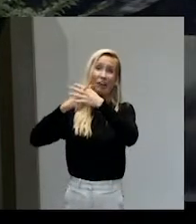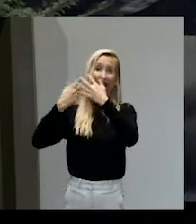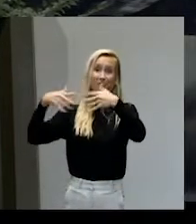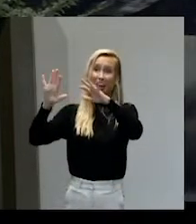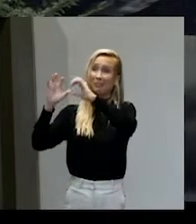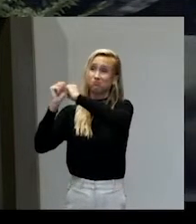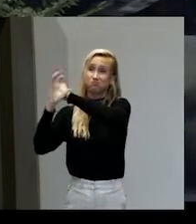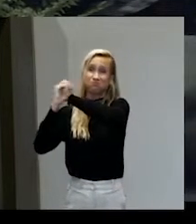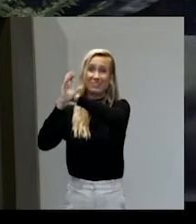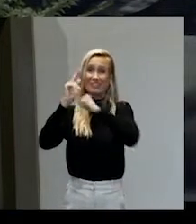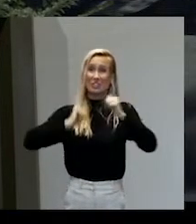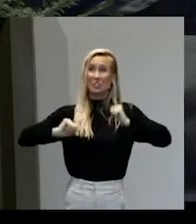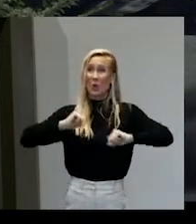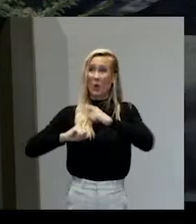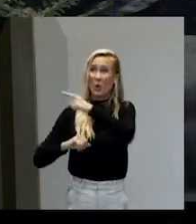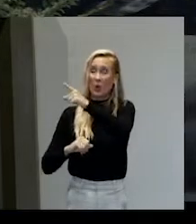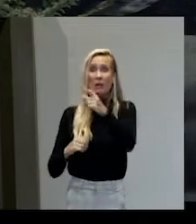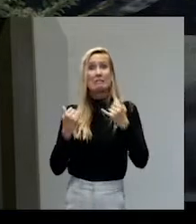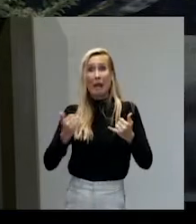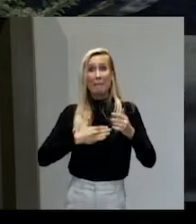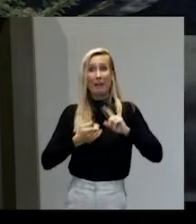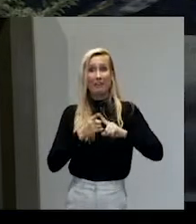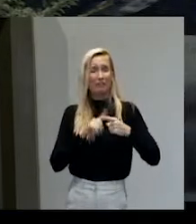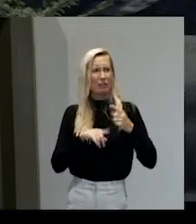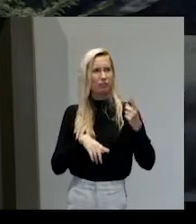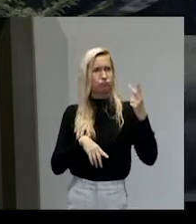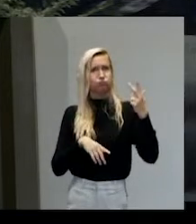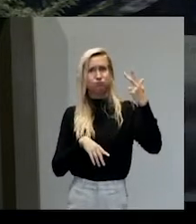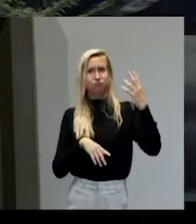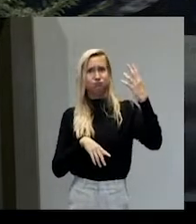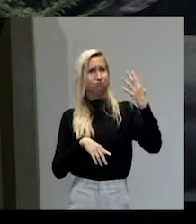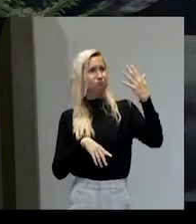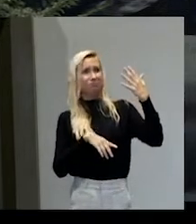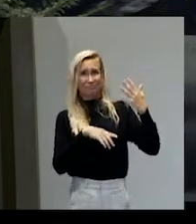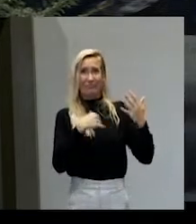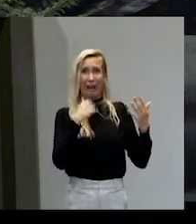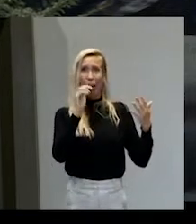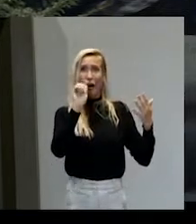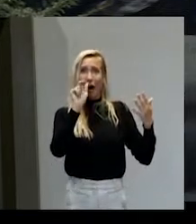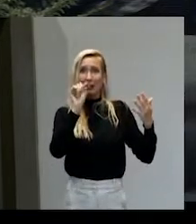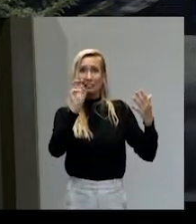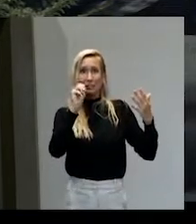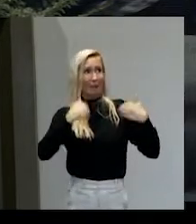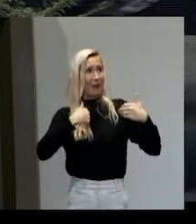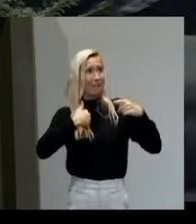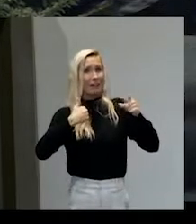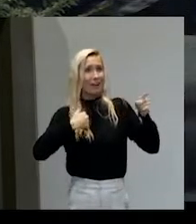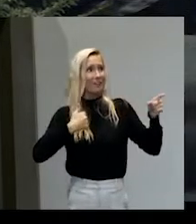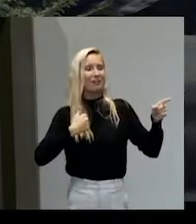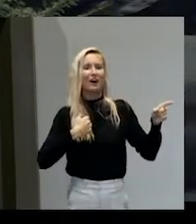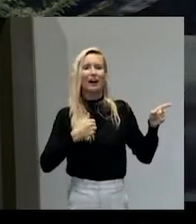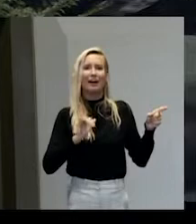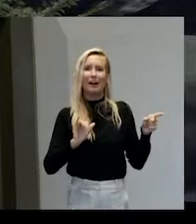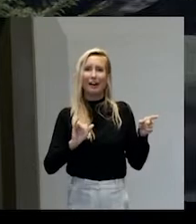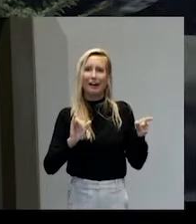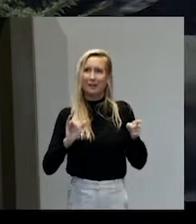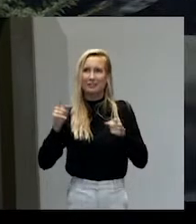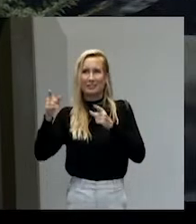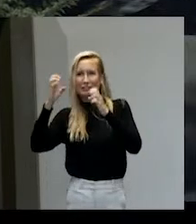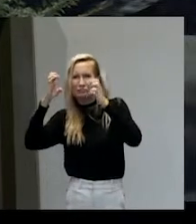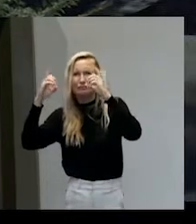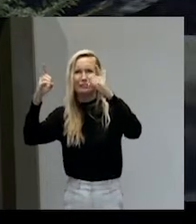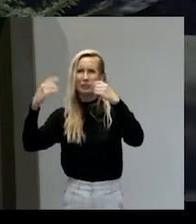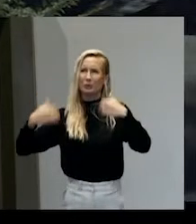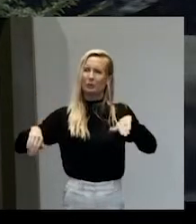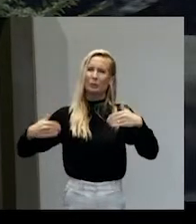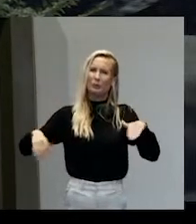though it's not its design, educational and making comfortable of these things that maybe people would be like, oh, I don't want to have to ask questions about